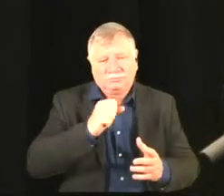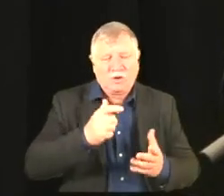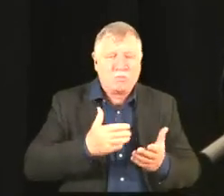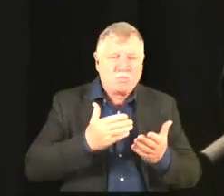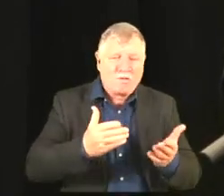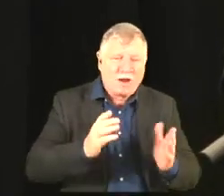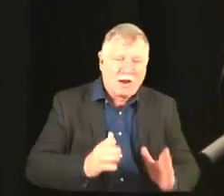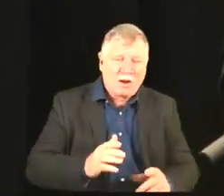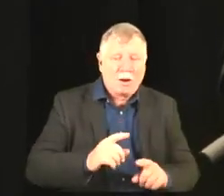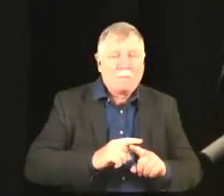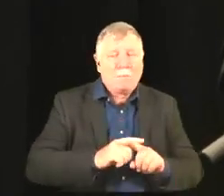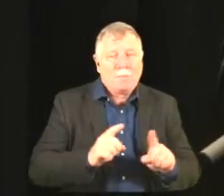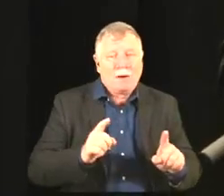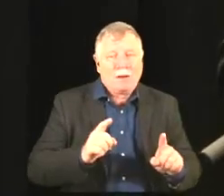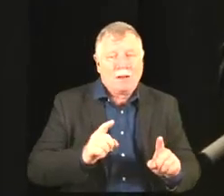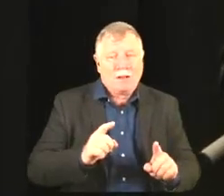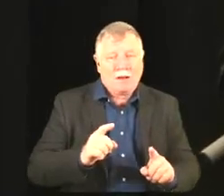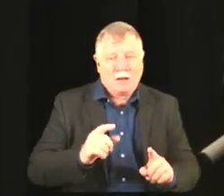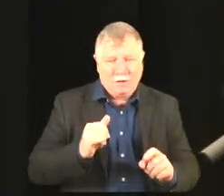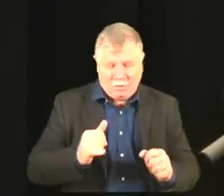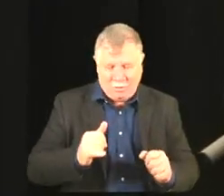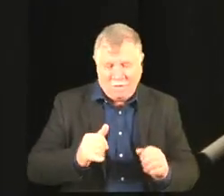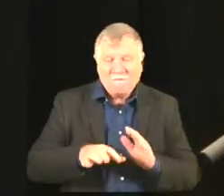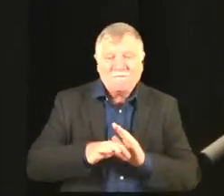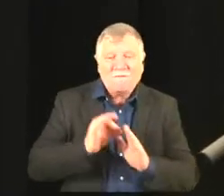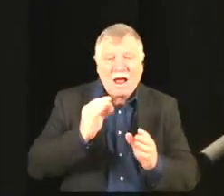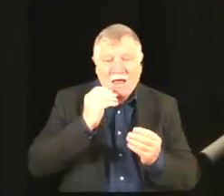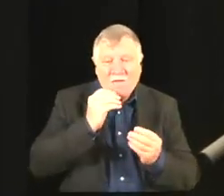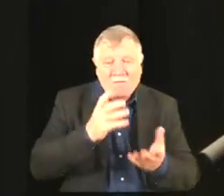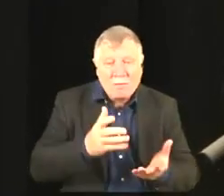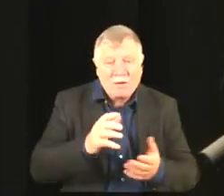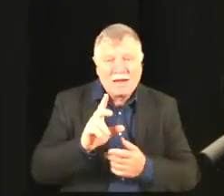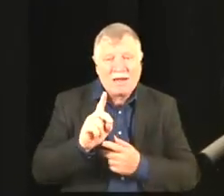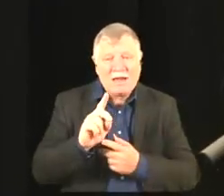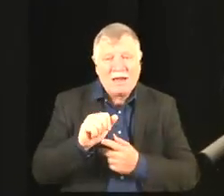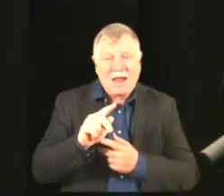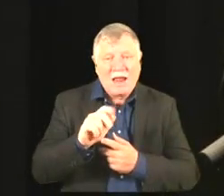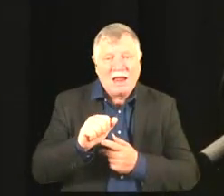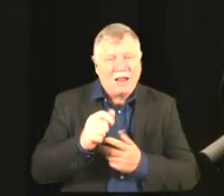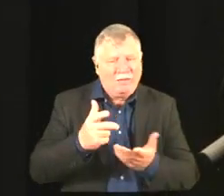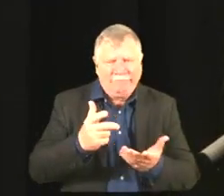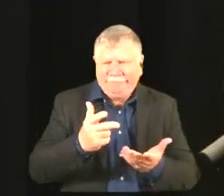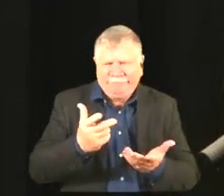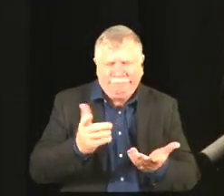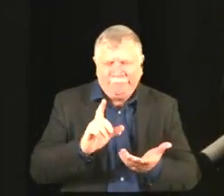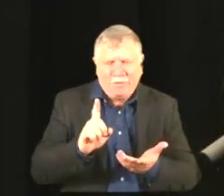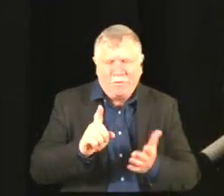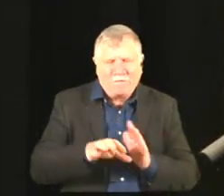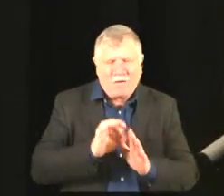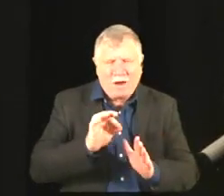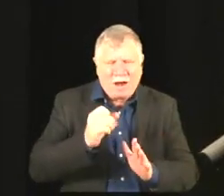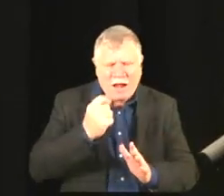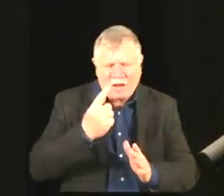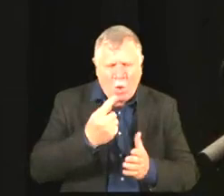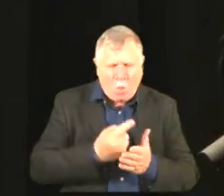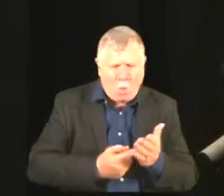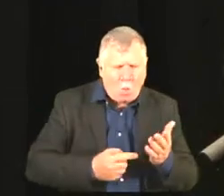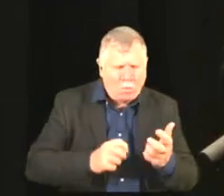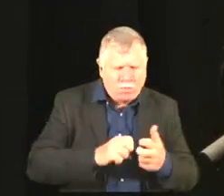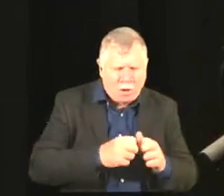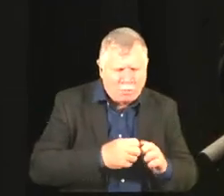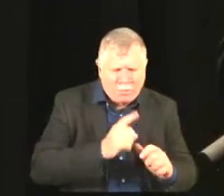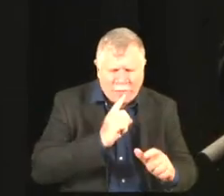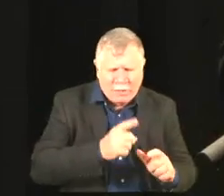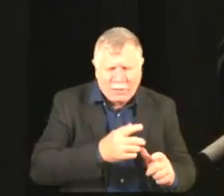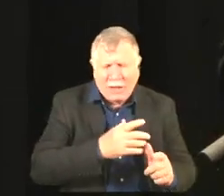providers, but data has been a challenge. Getting the right data to not just understand the gaps, but understand where the